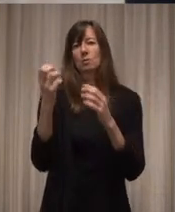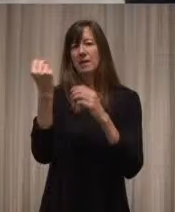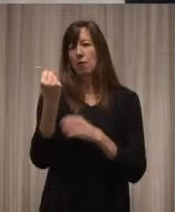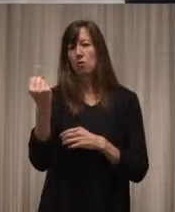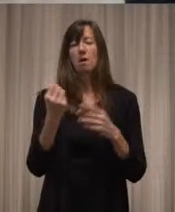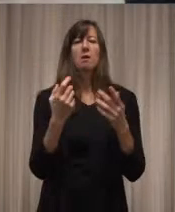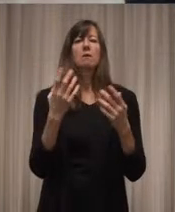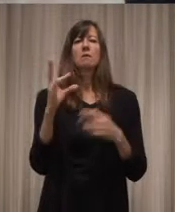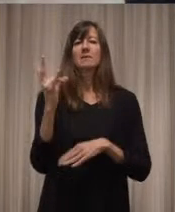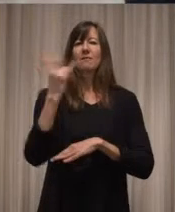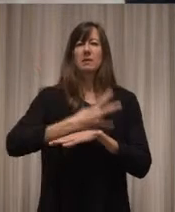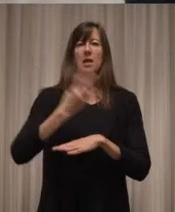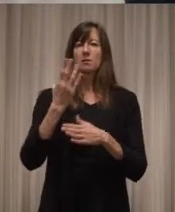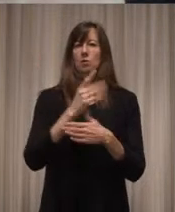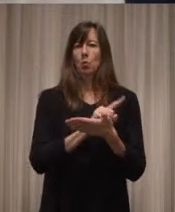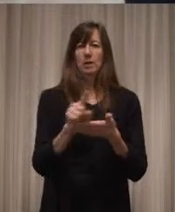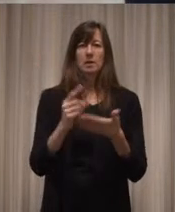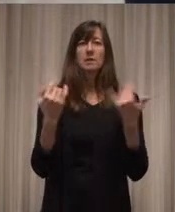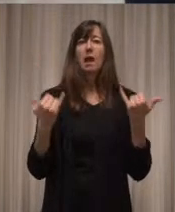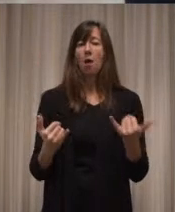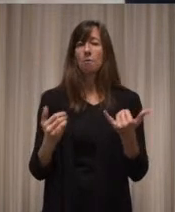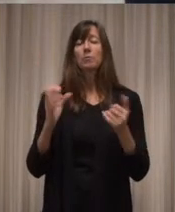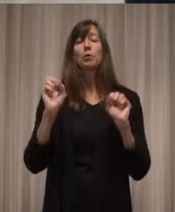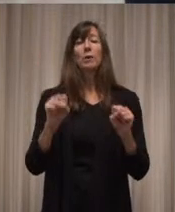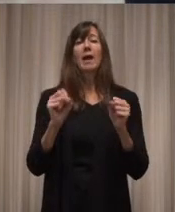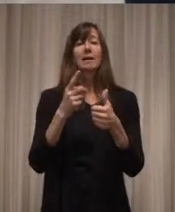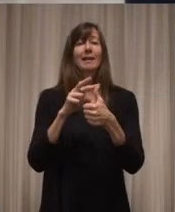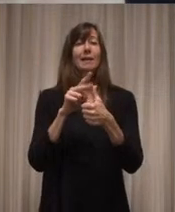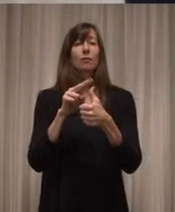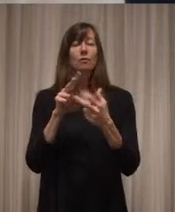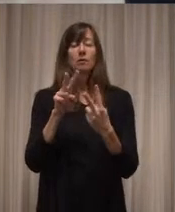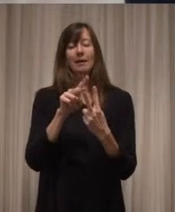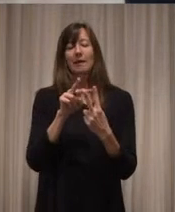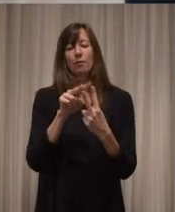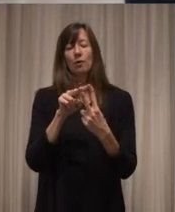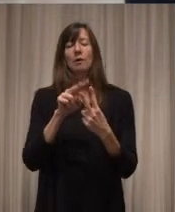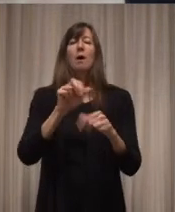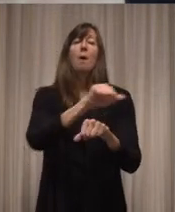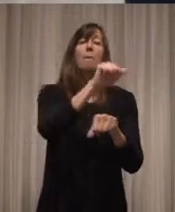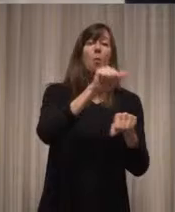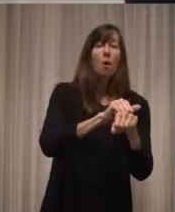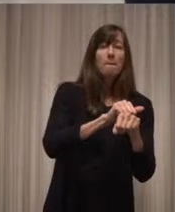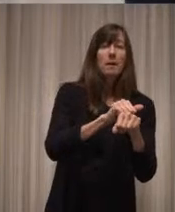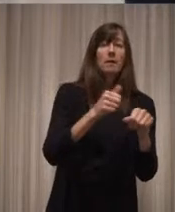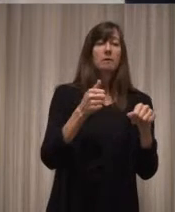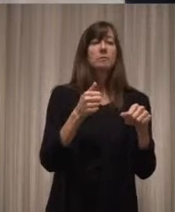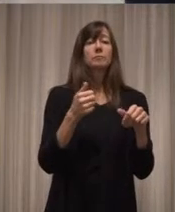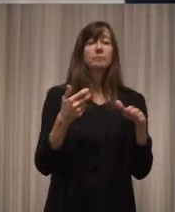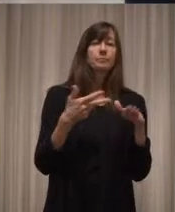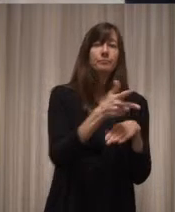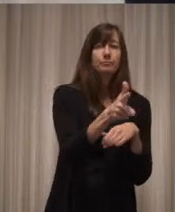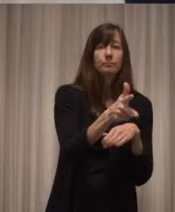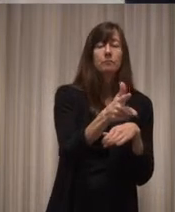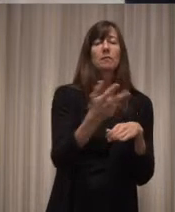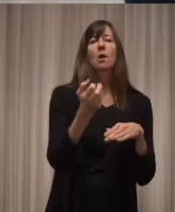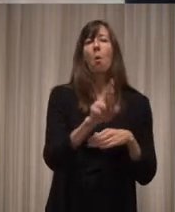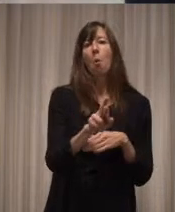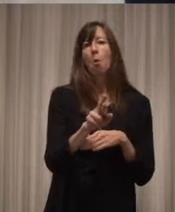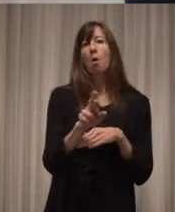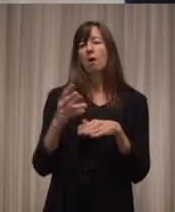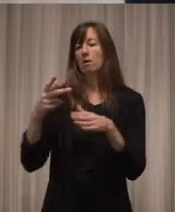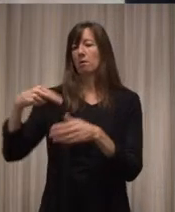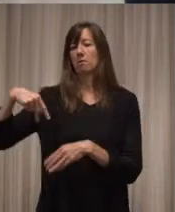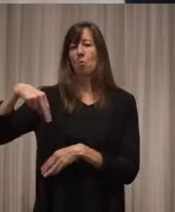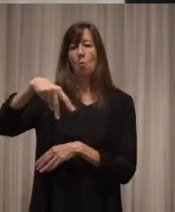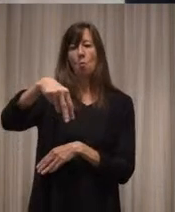does require a pre-planned appointment, or you can walk up with no appointment anytime that they are open. So there's